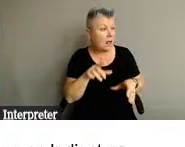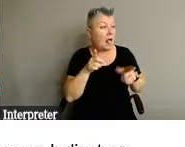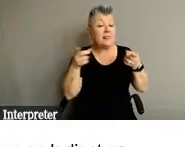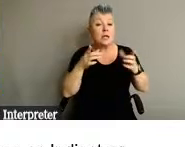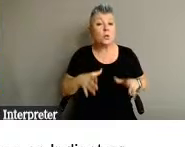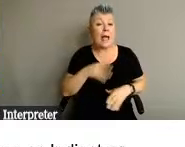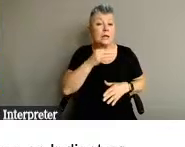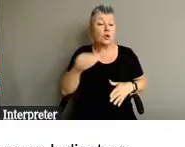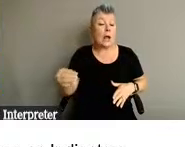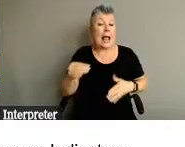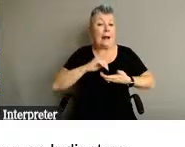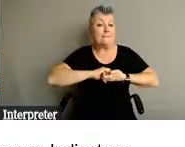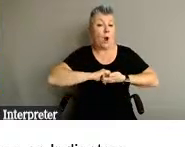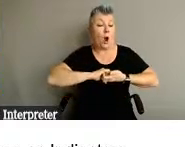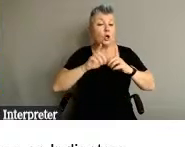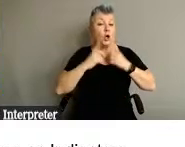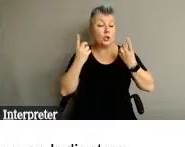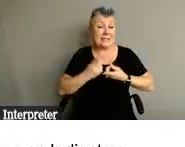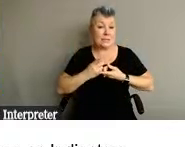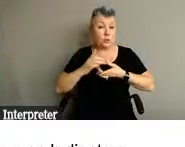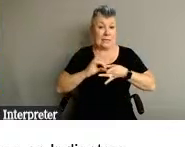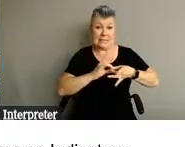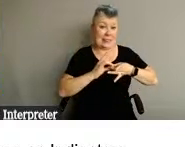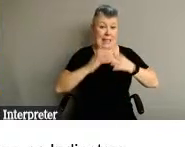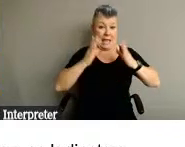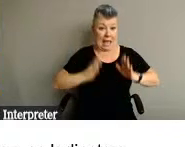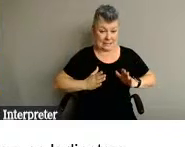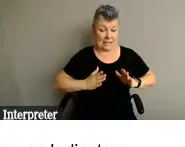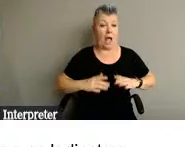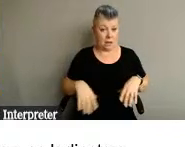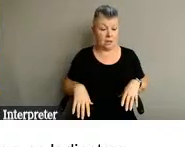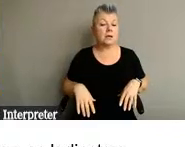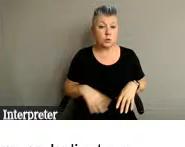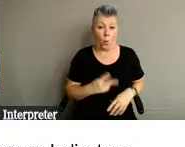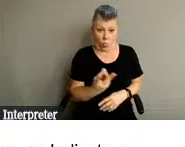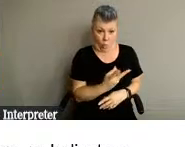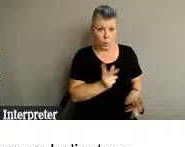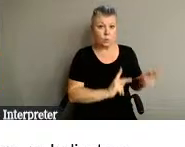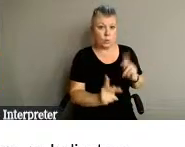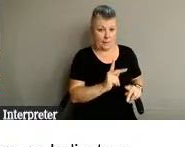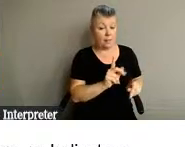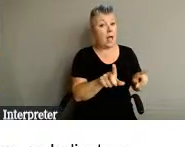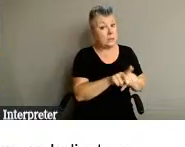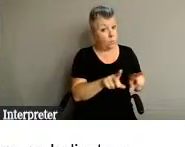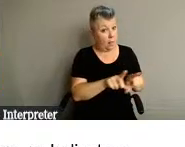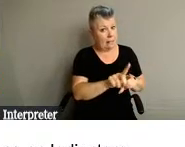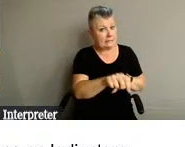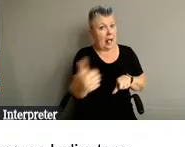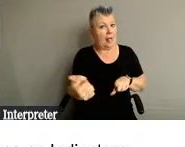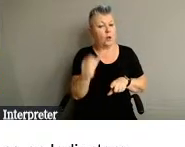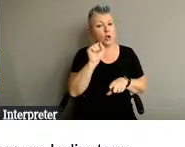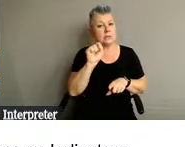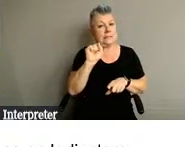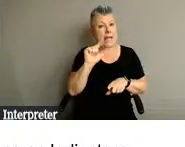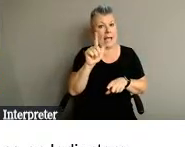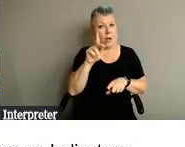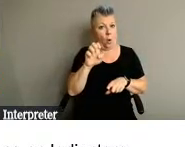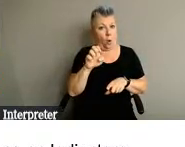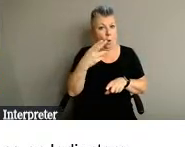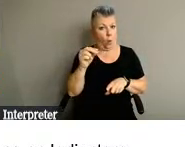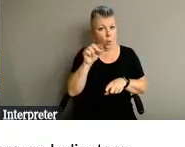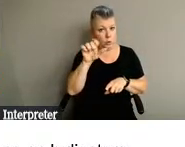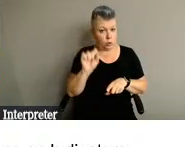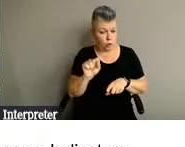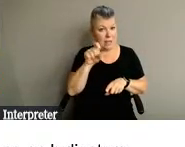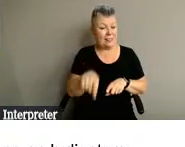director and the partner district liaison. Okay, so those two individuals. As well as other stakeholders, they should also